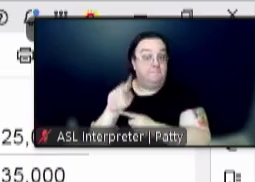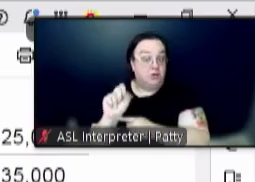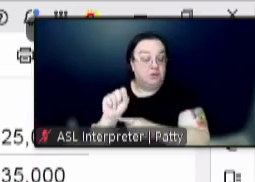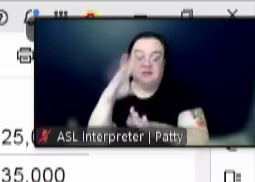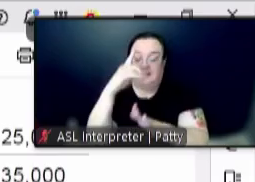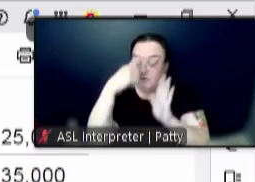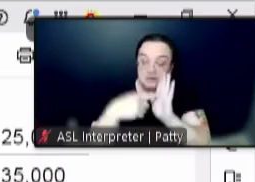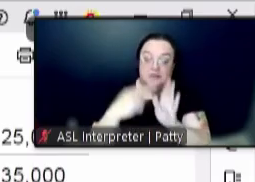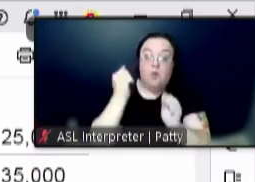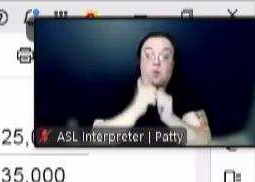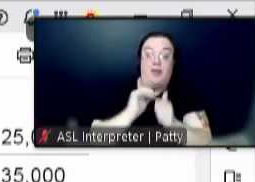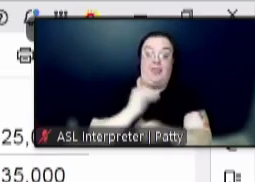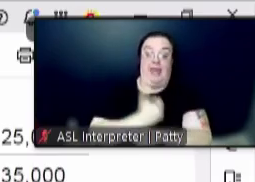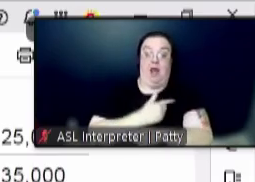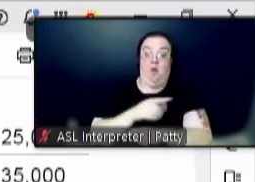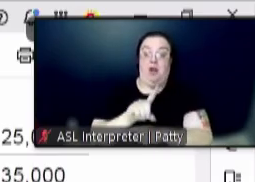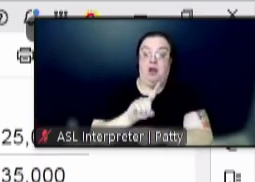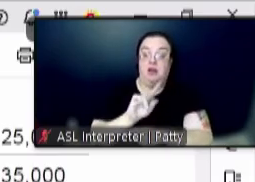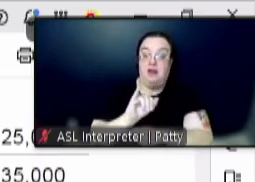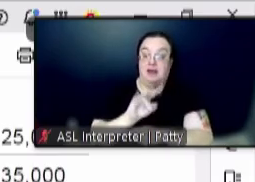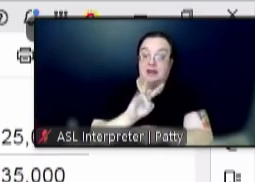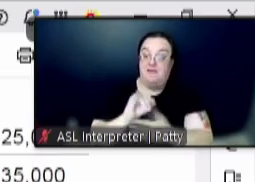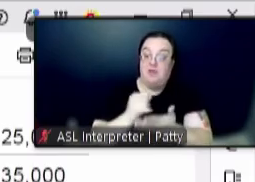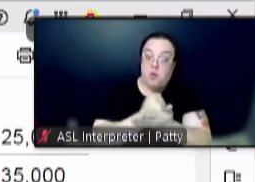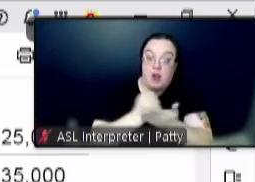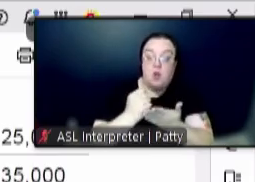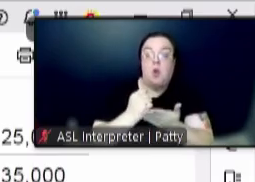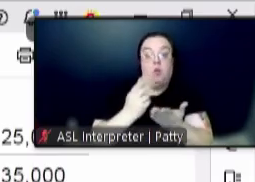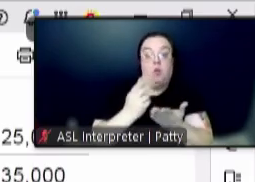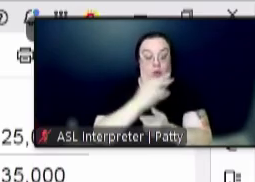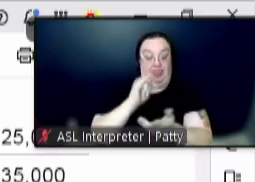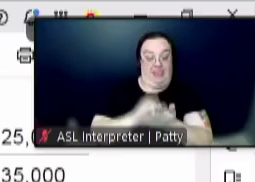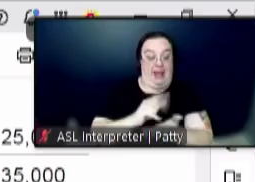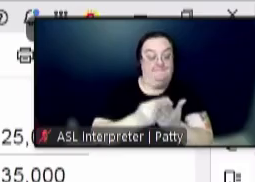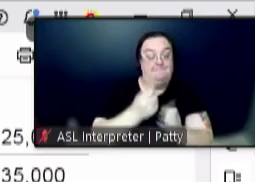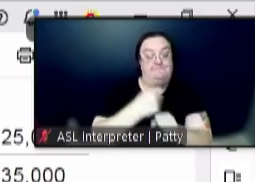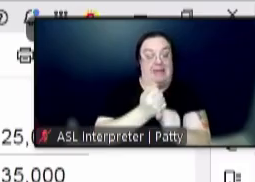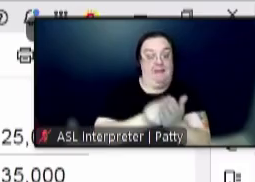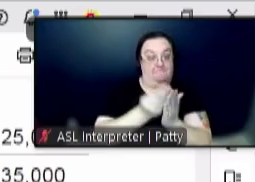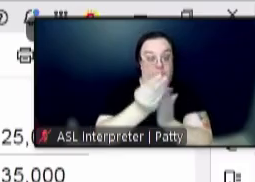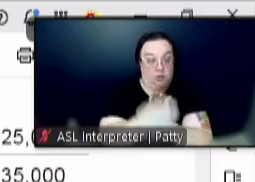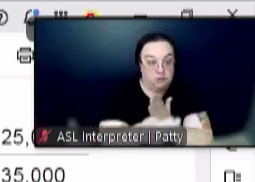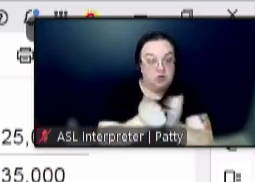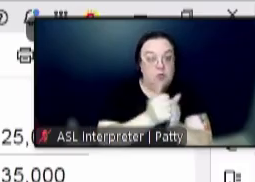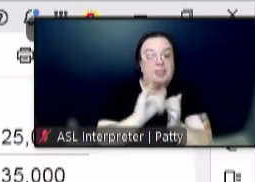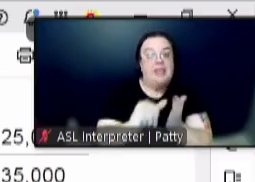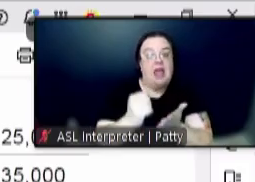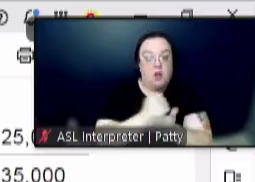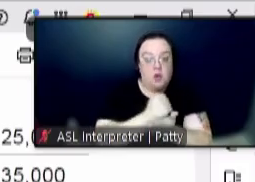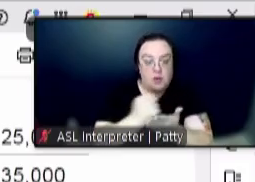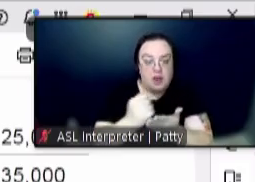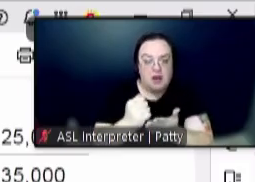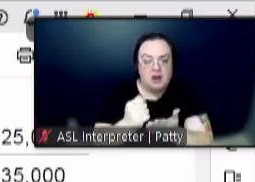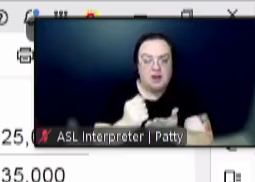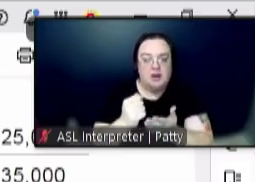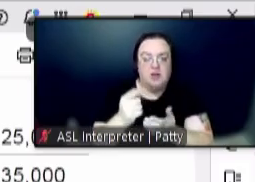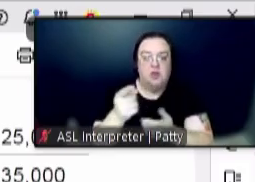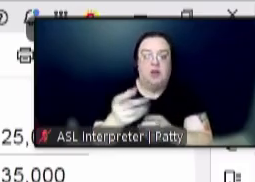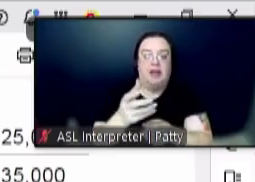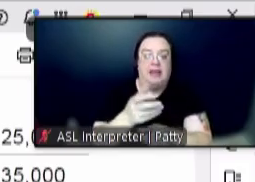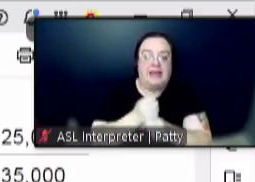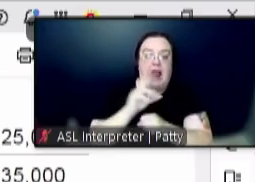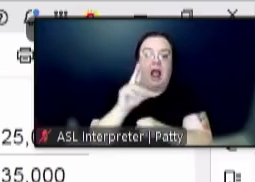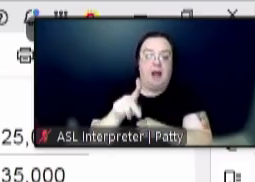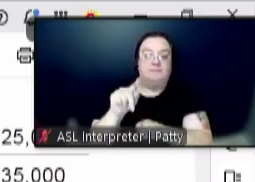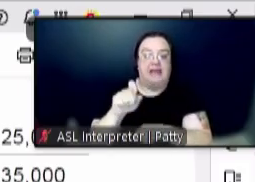Divvy credit cards, you go out and make a purchase with the Divvy credit card, you'll get an update on your phone in real time. You can